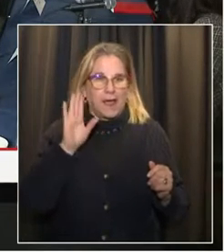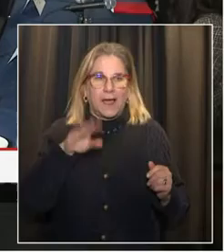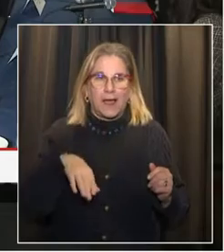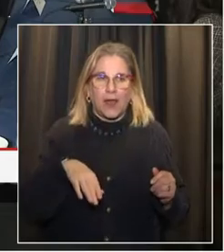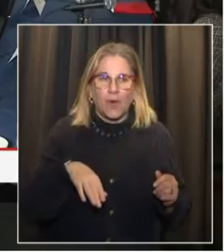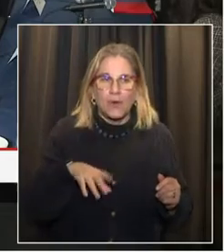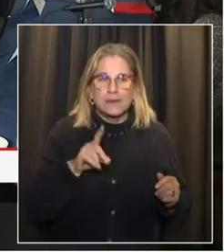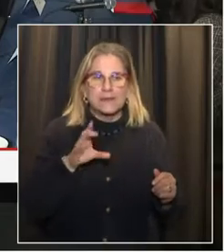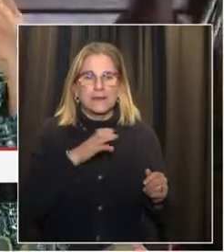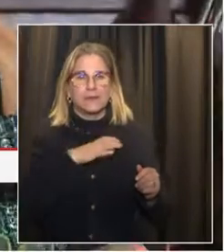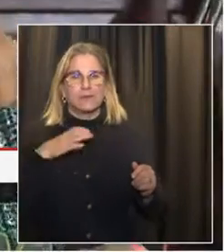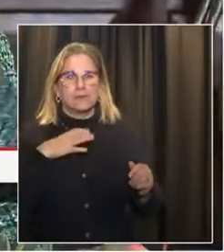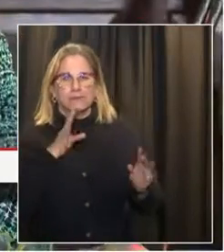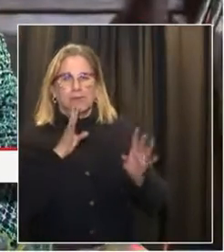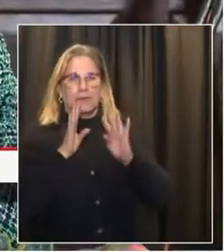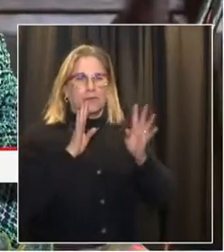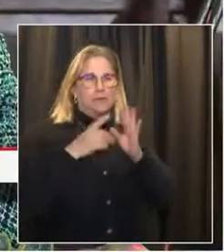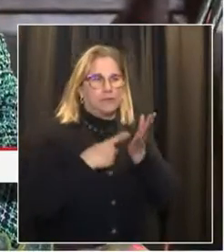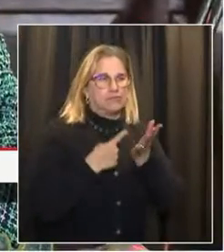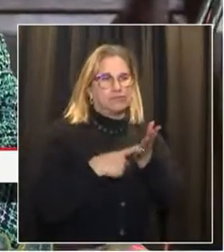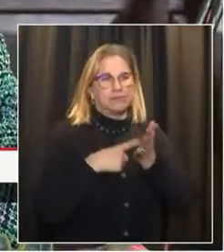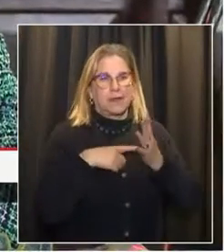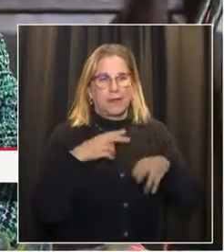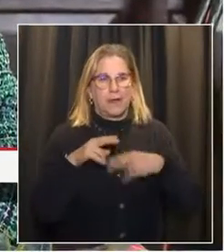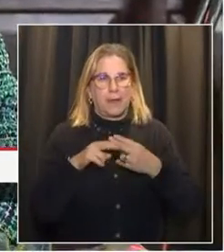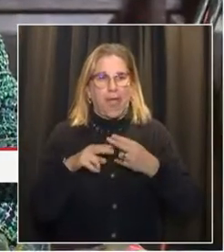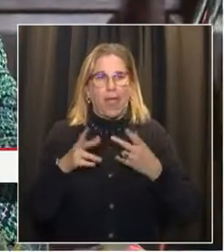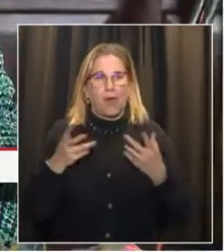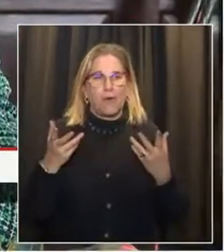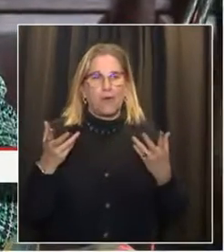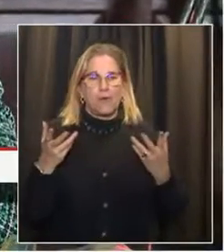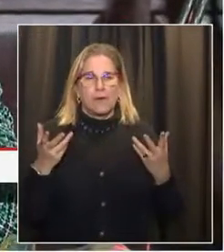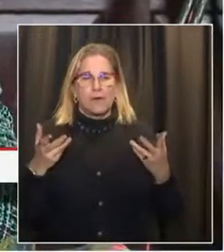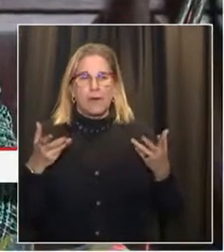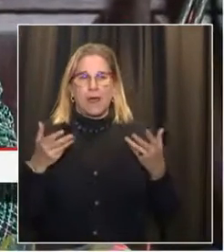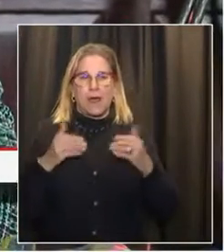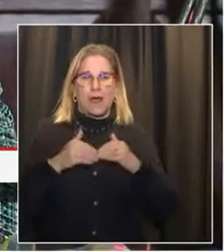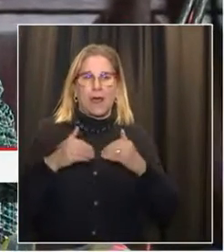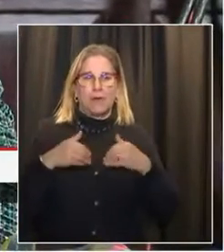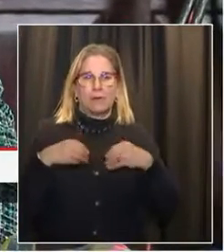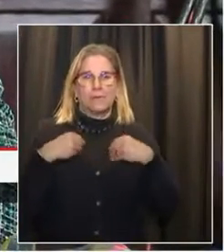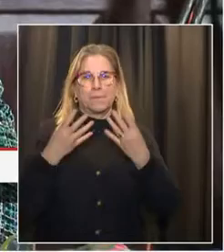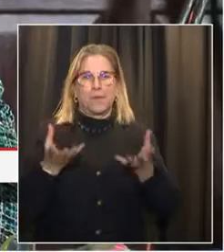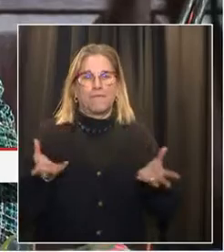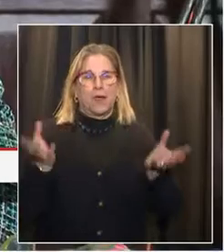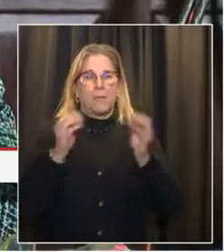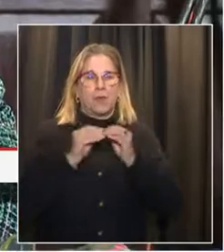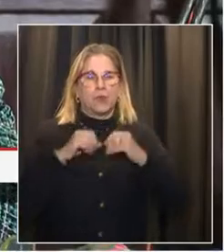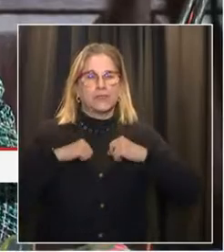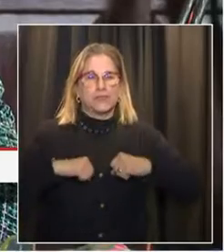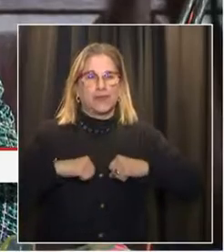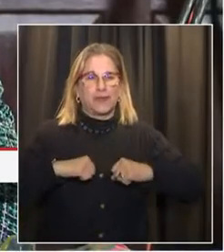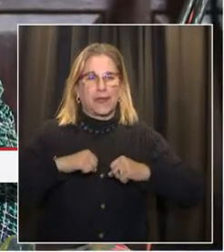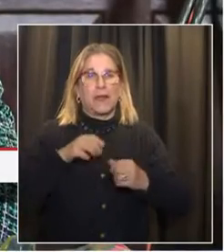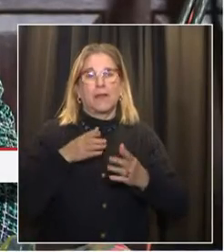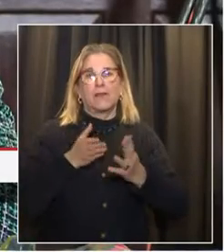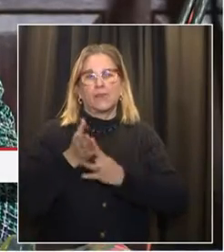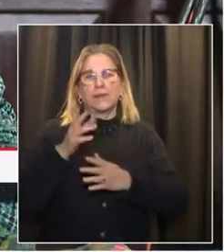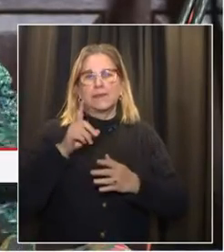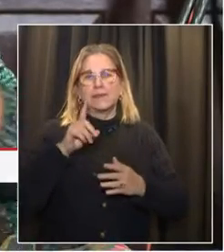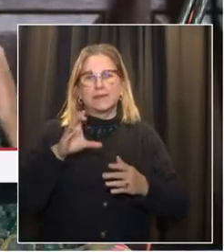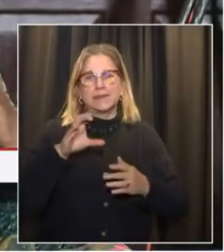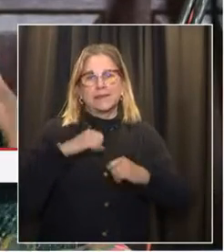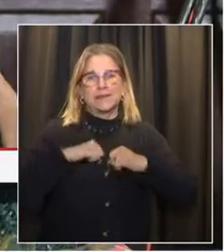provisions in the Secure DC bill related to drug-free zones. So when people say that there